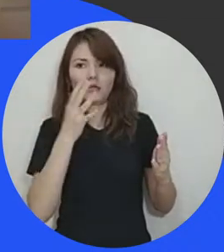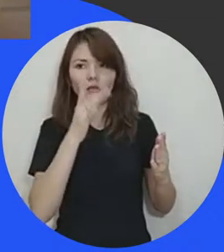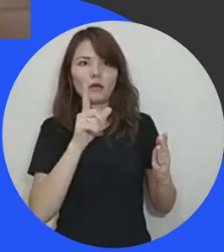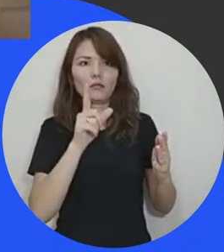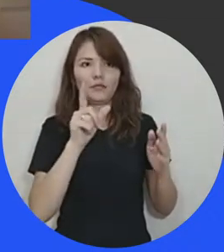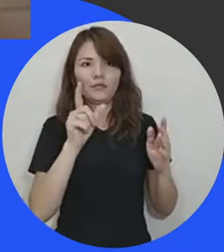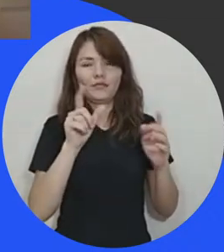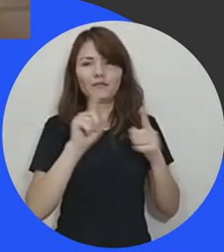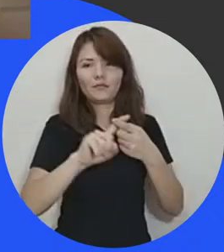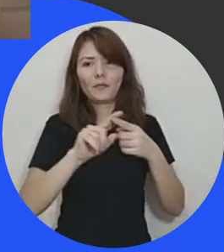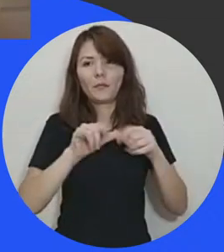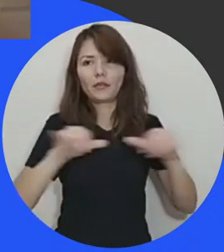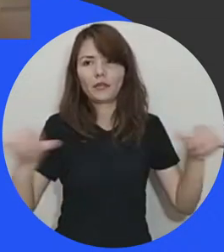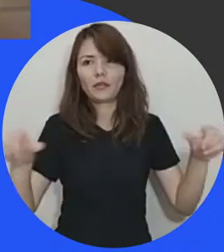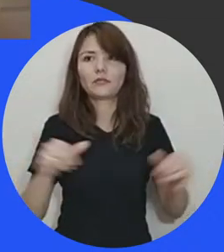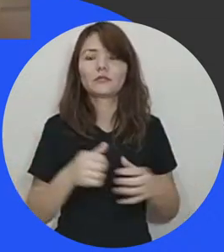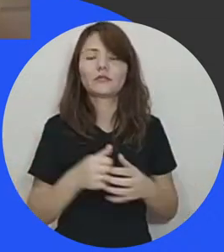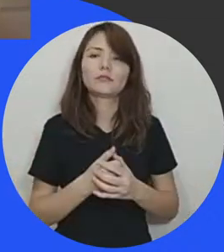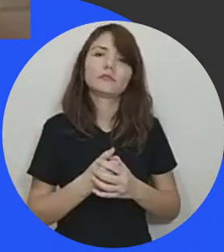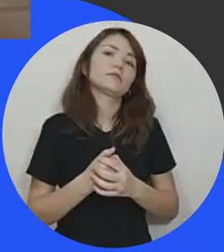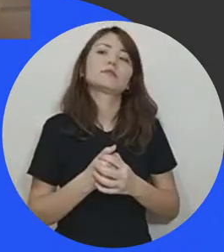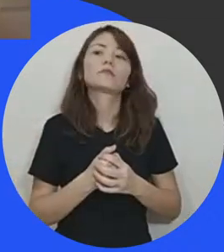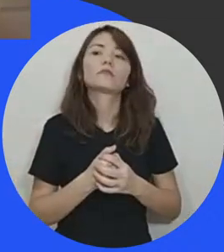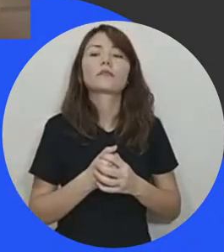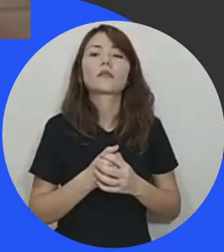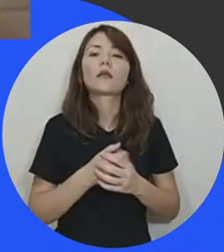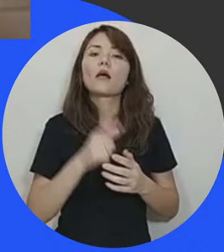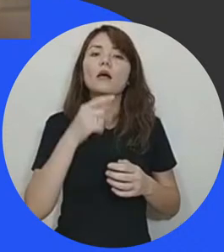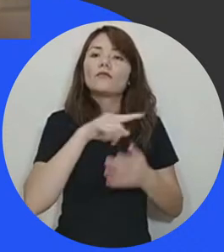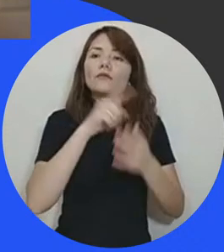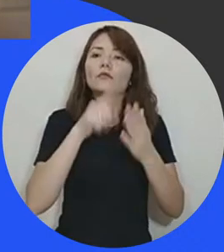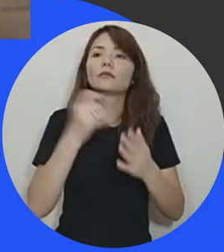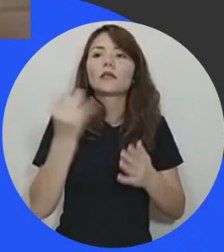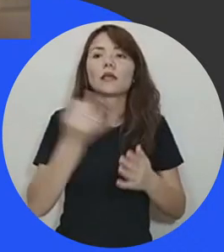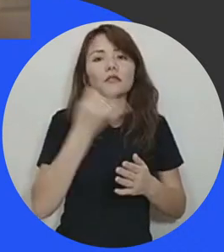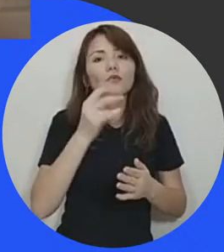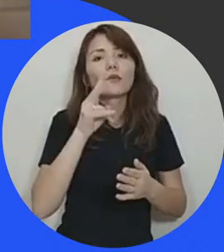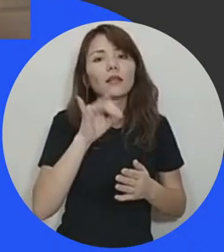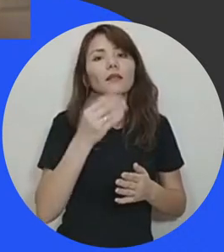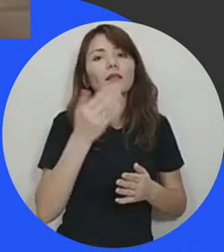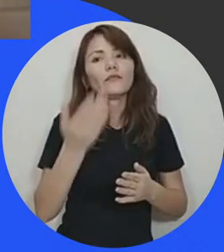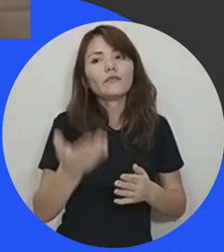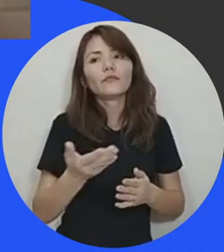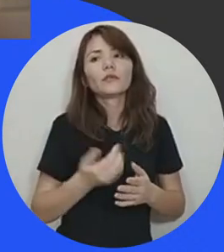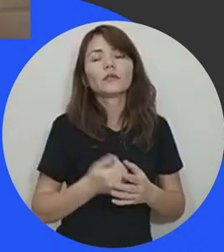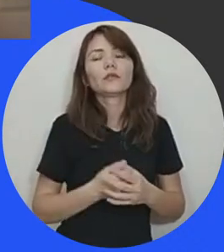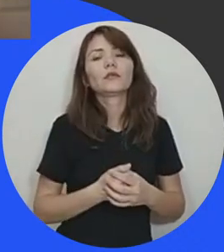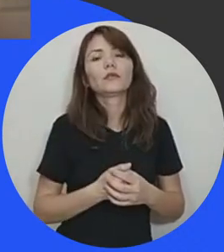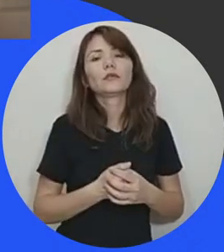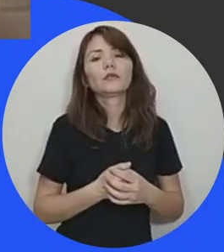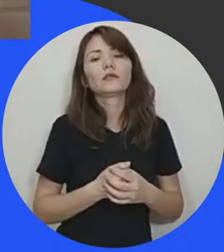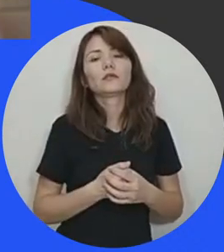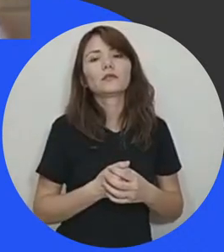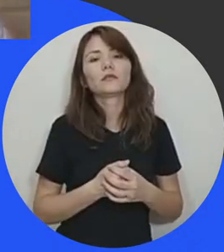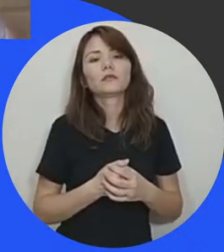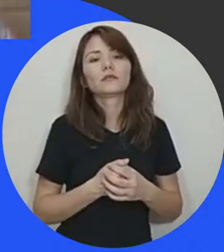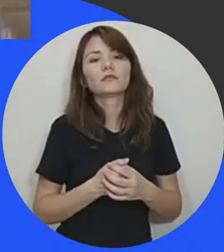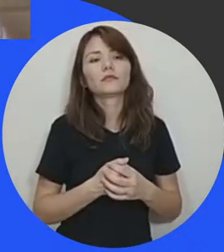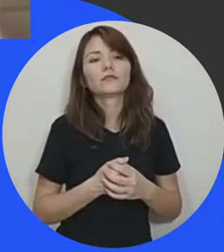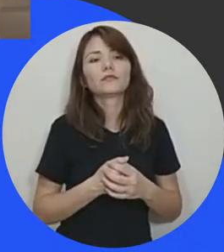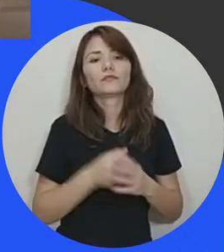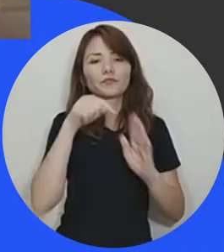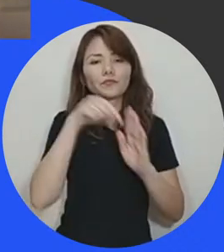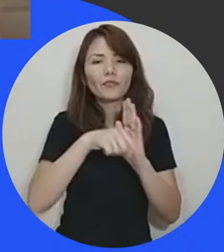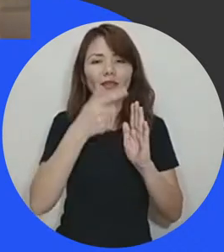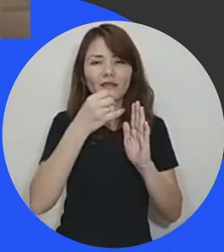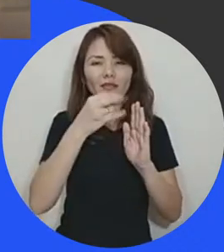Are you interested in COVID-19 patients' genetic susceptibility? So that's not something I'm working on, but we